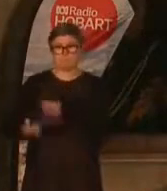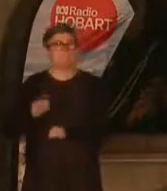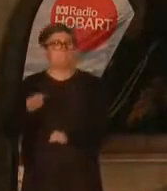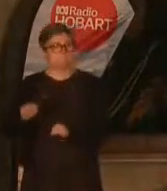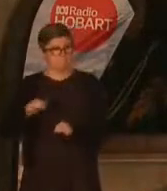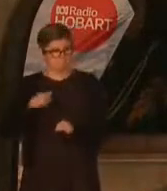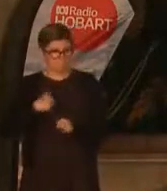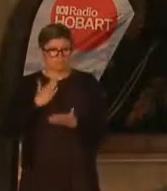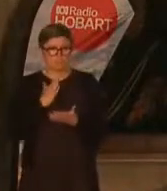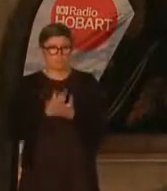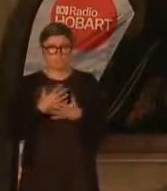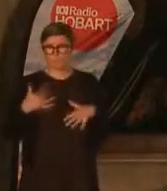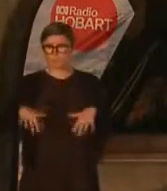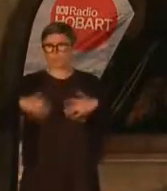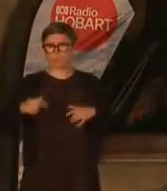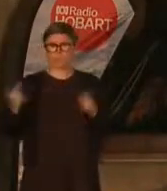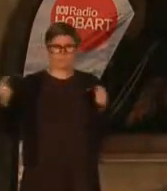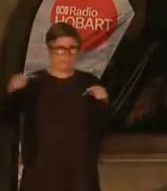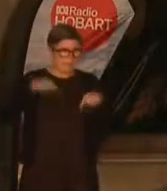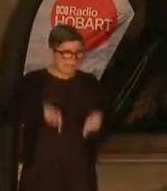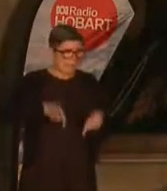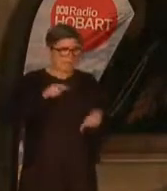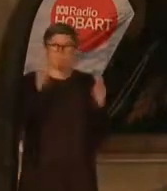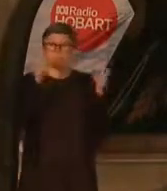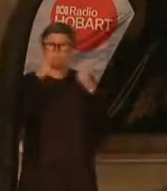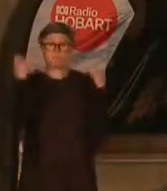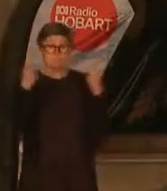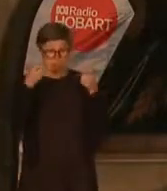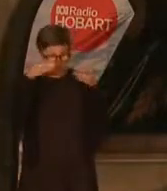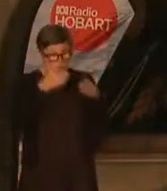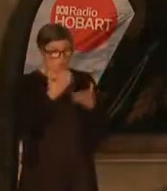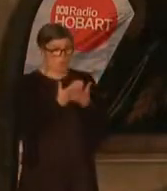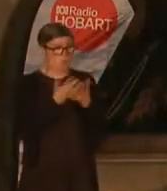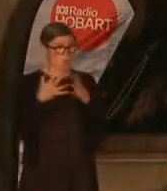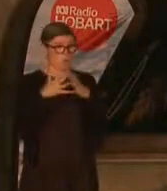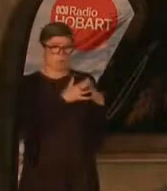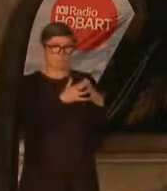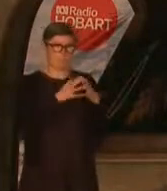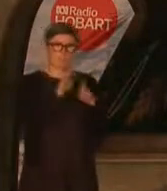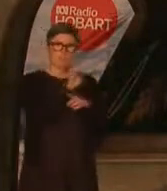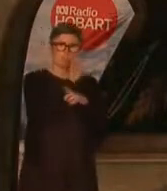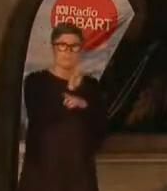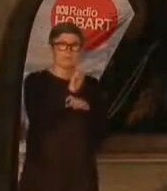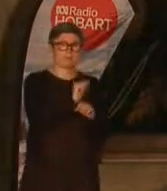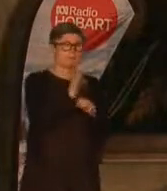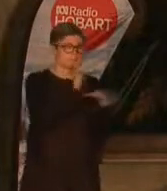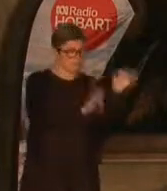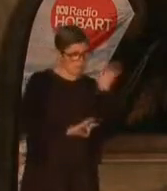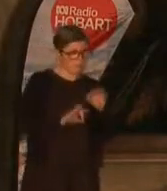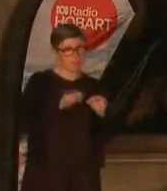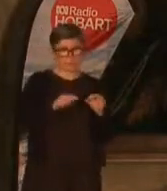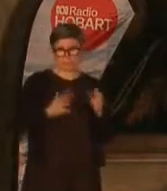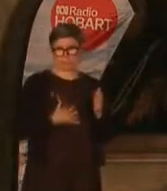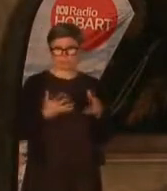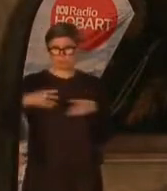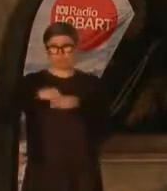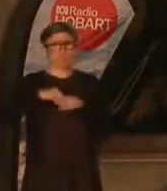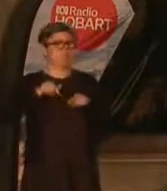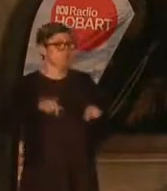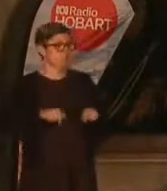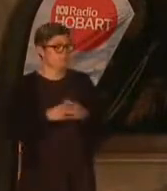festival dedicated really to Western science. But if science can be defined as the study of the world around us through observation